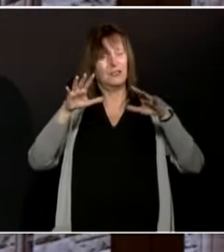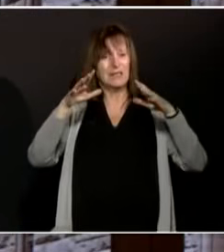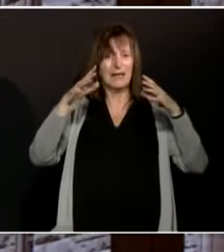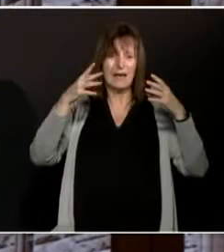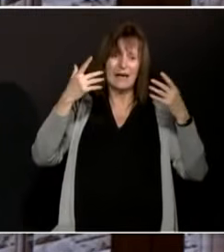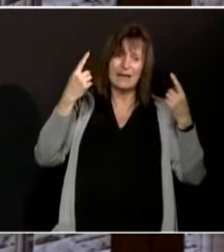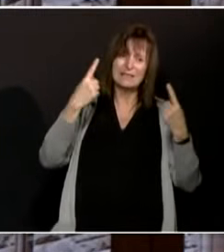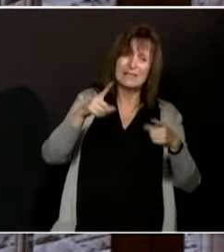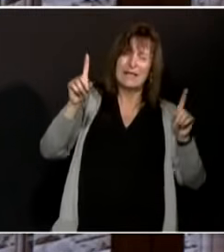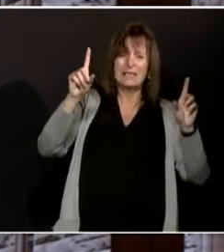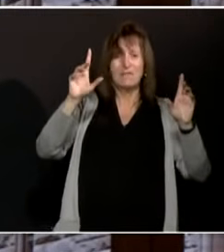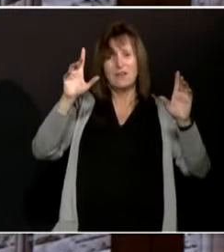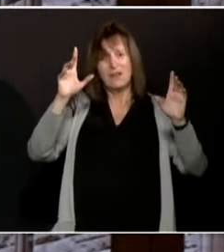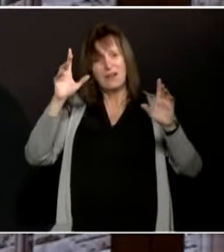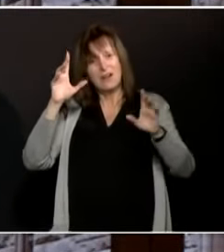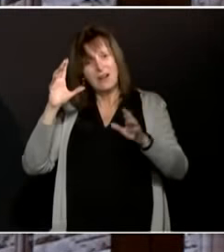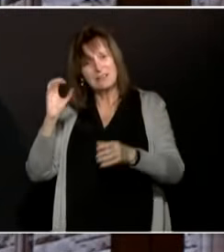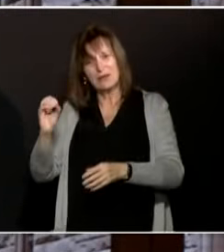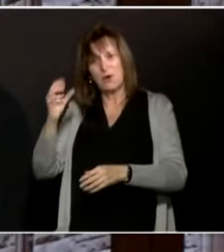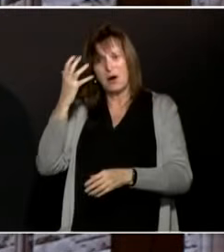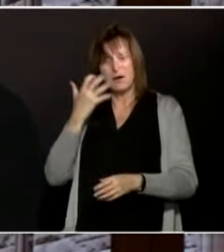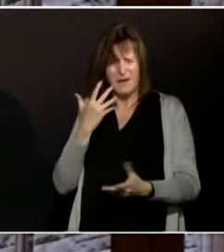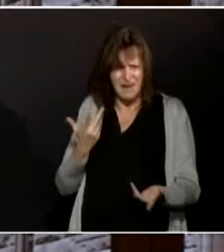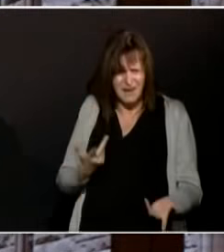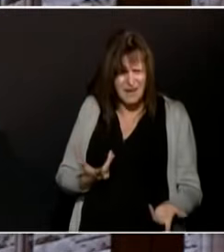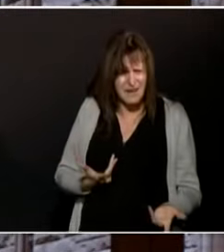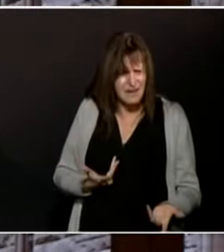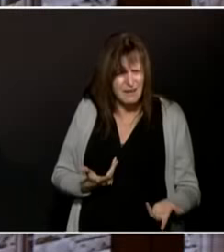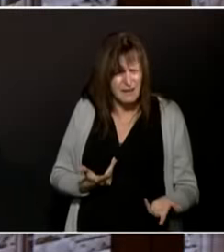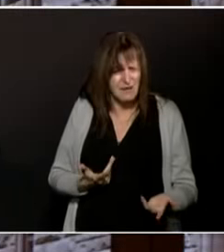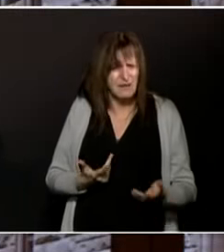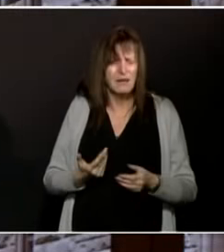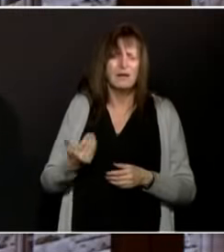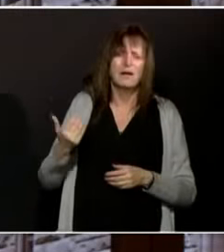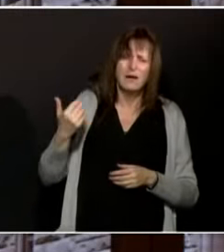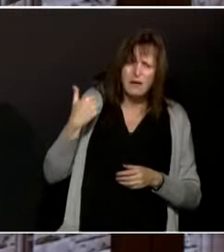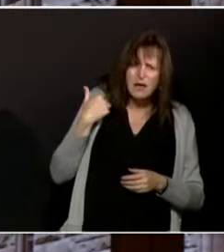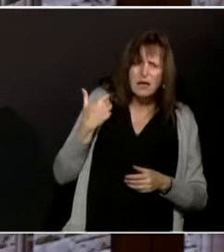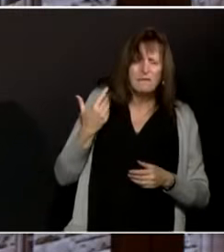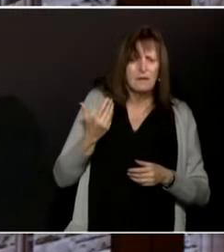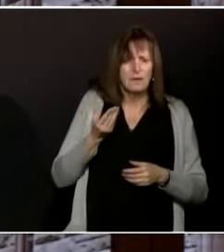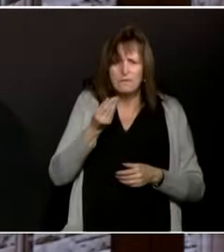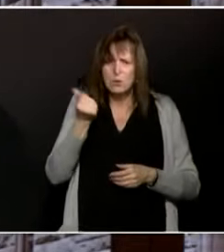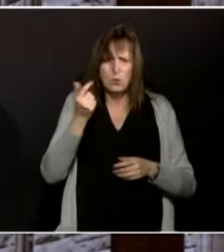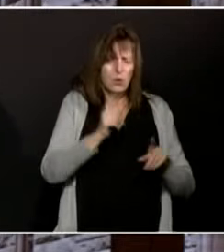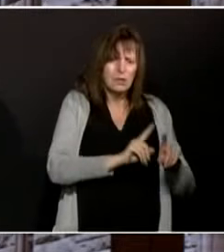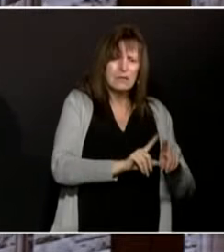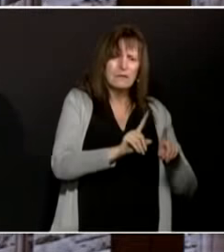It's a compilation of a number of things, and they're all moving at the same time. So there is no